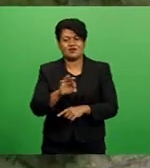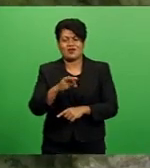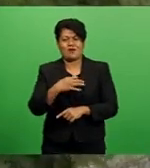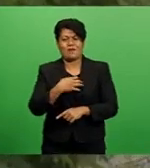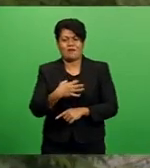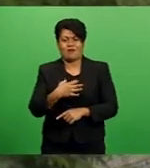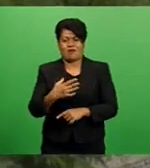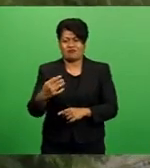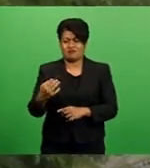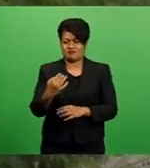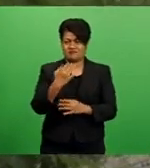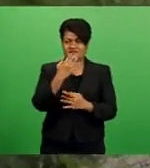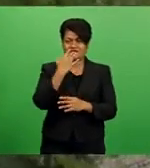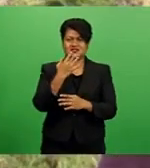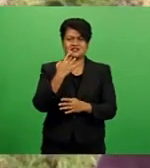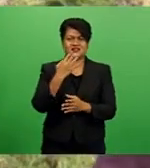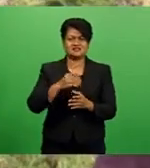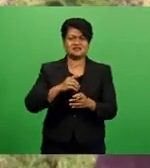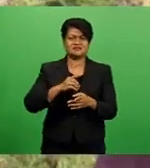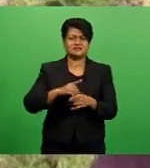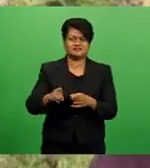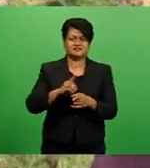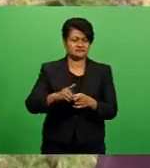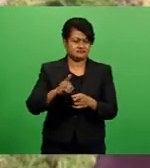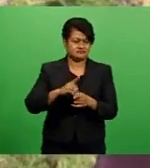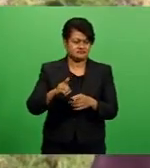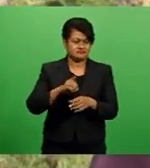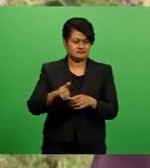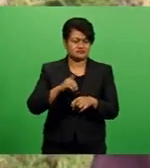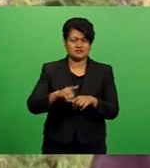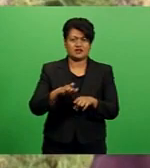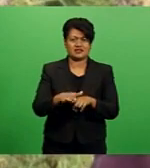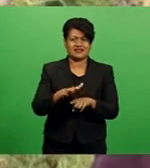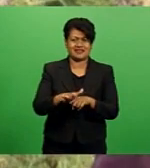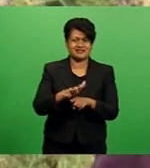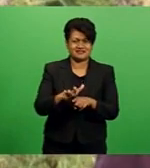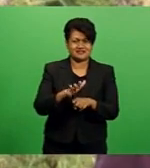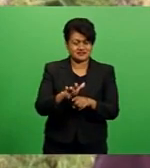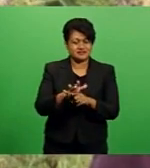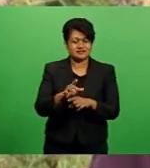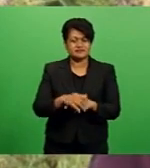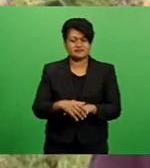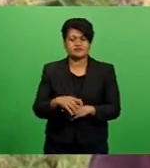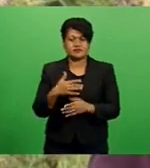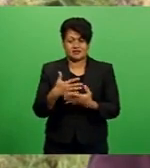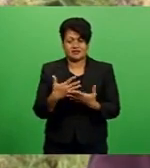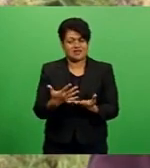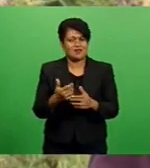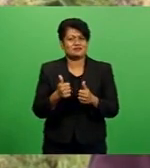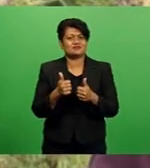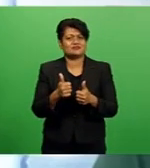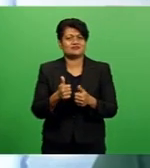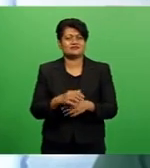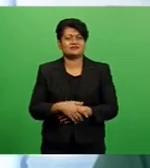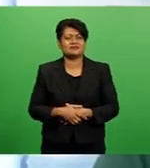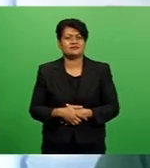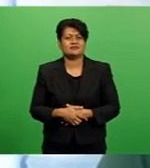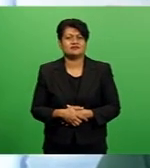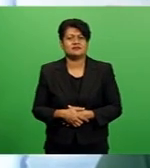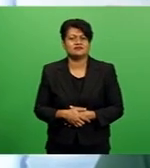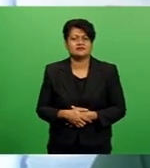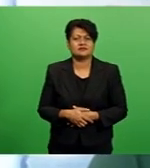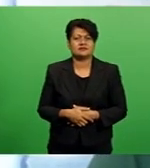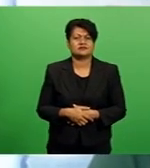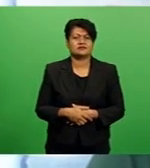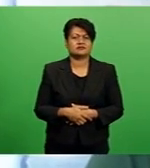breathing in dust from the gravel roads, as their homes were situated very close to the road. Because before